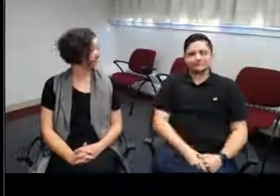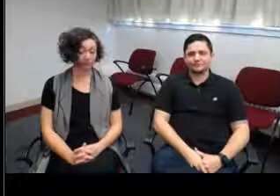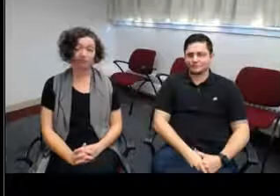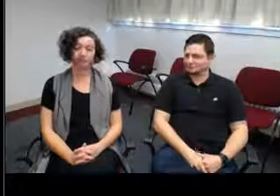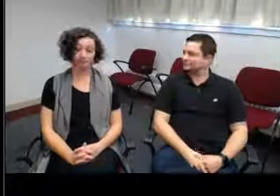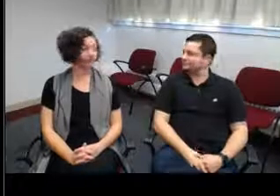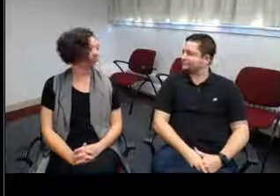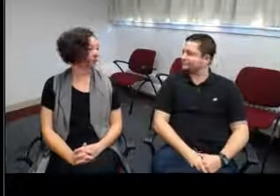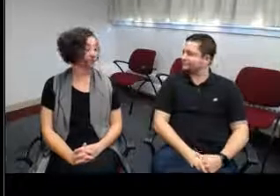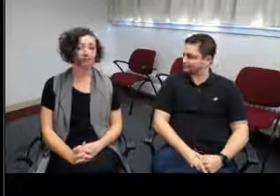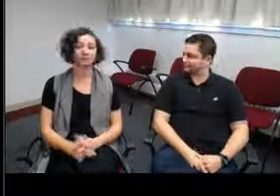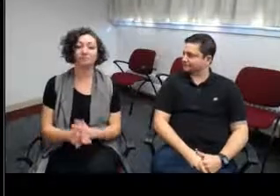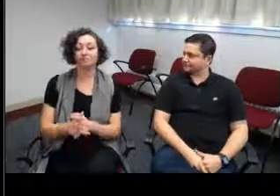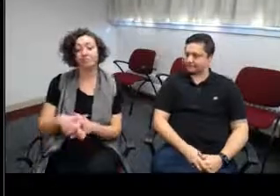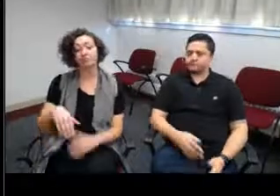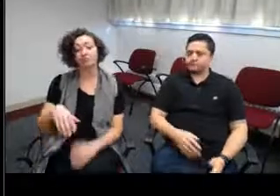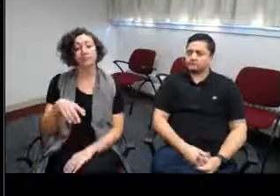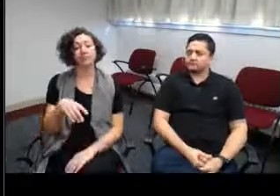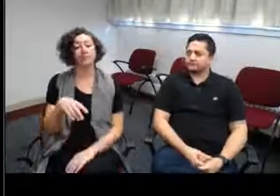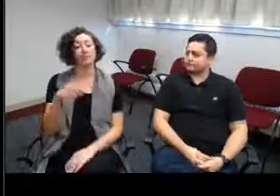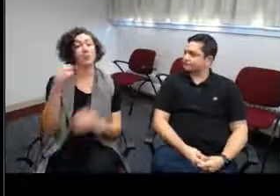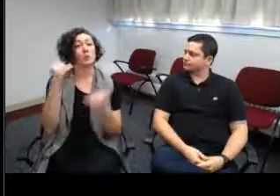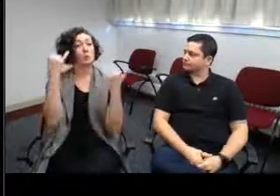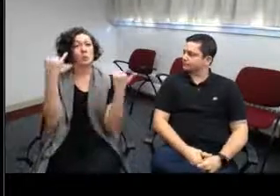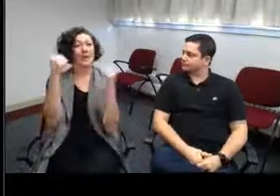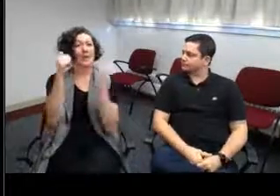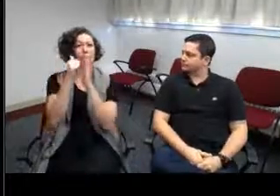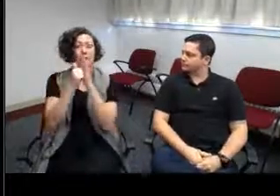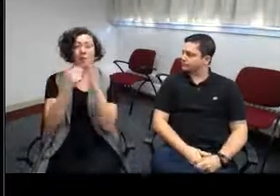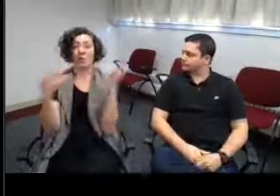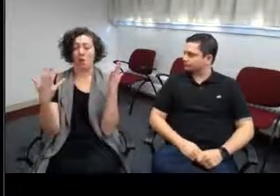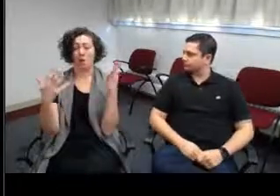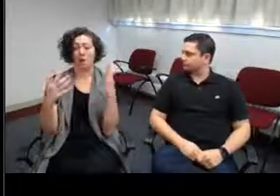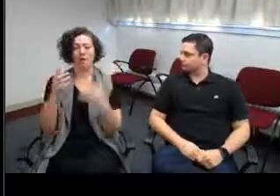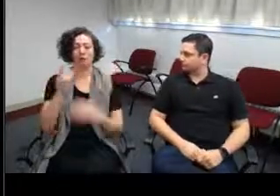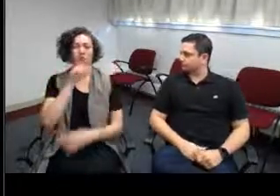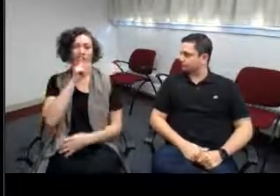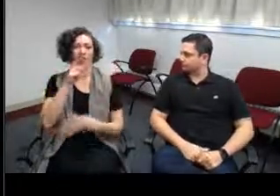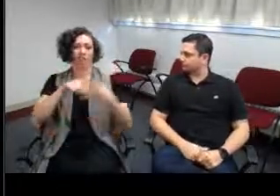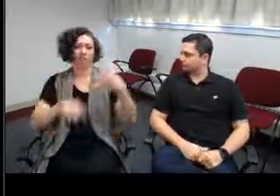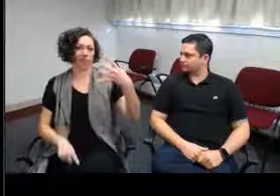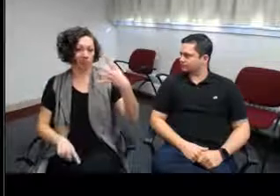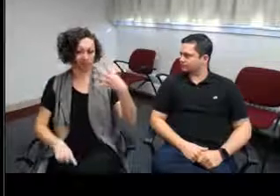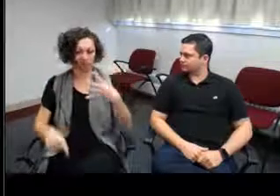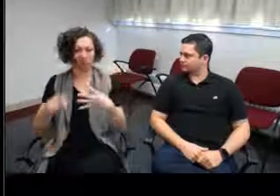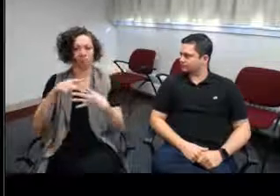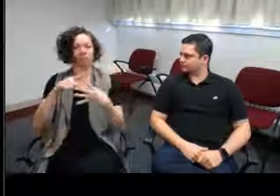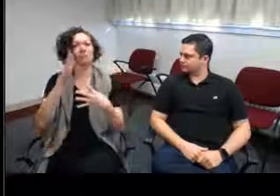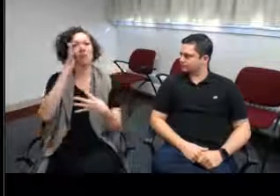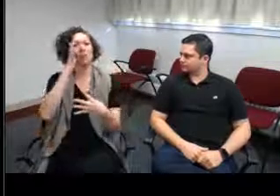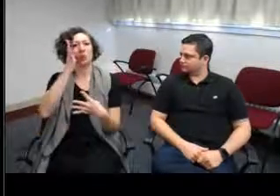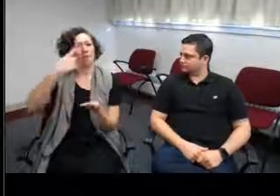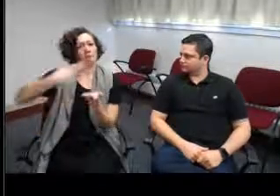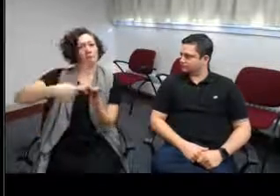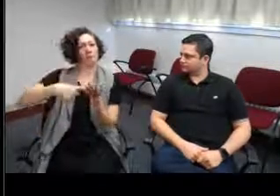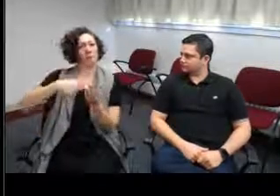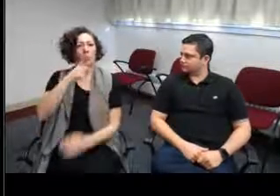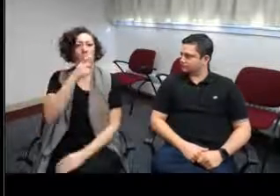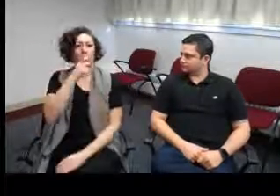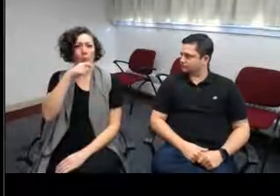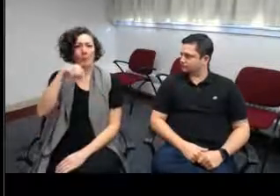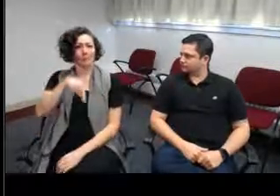my work in clinical and some in research. So today's agenda, we really have 4